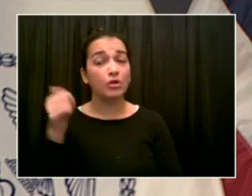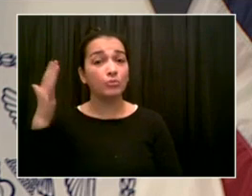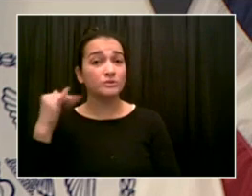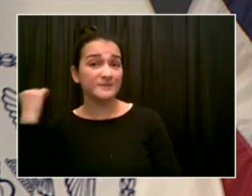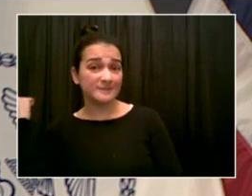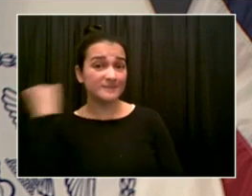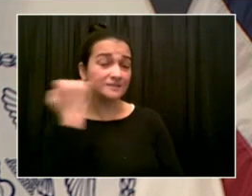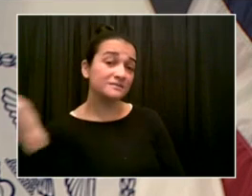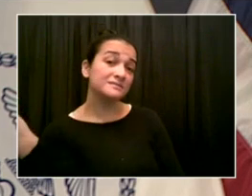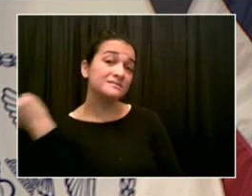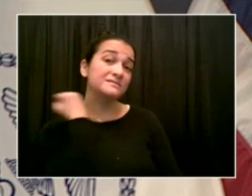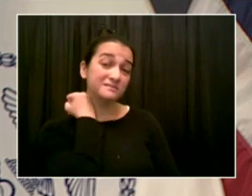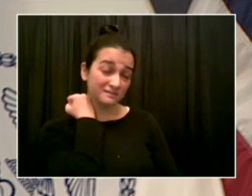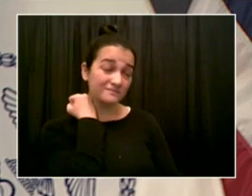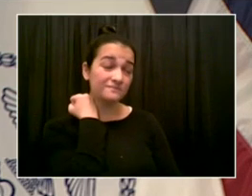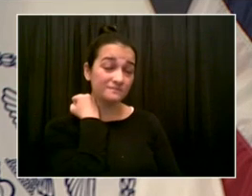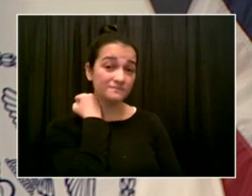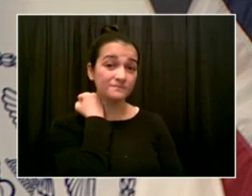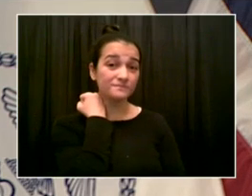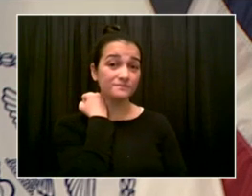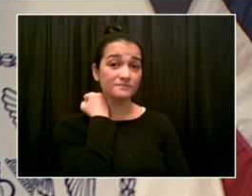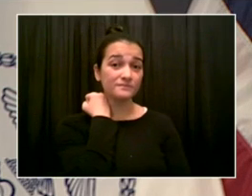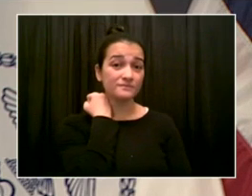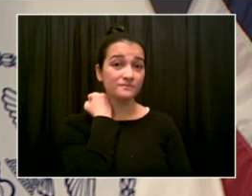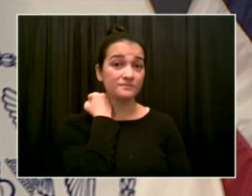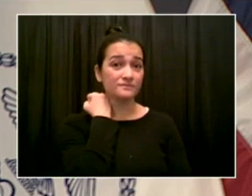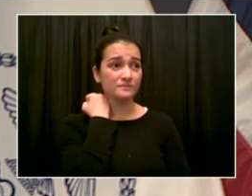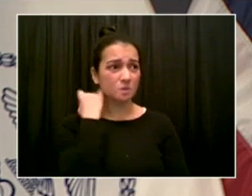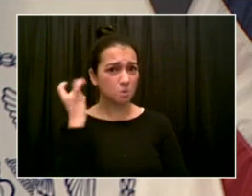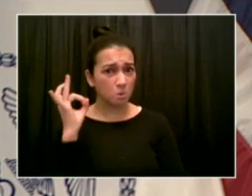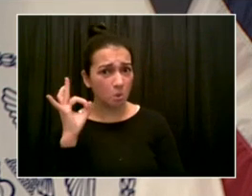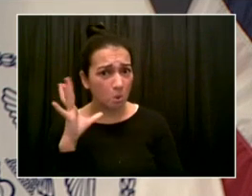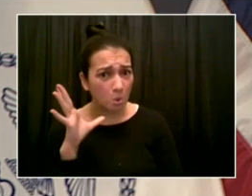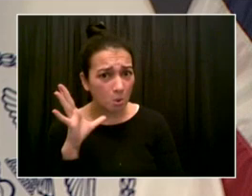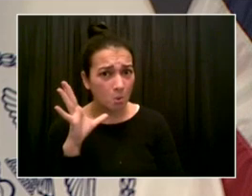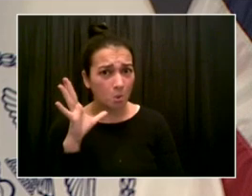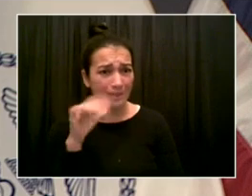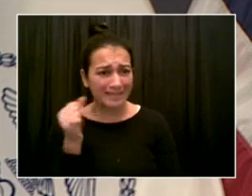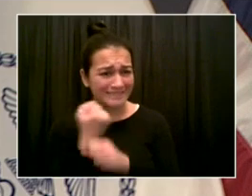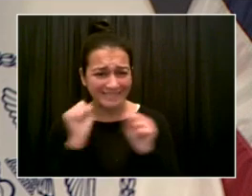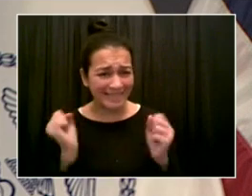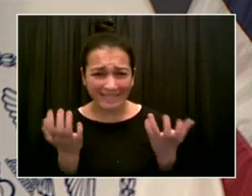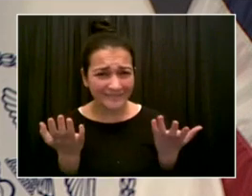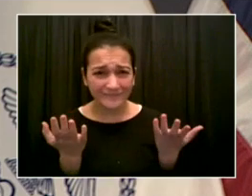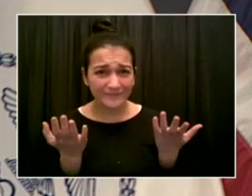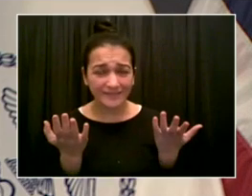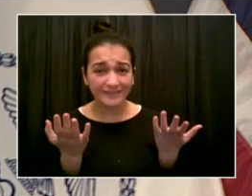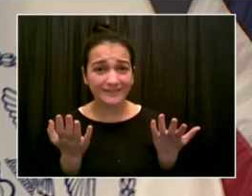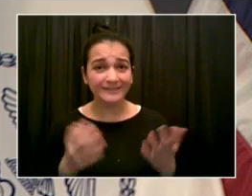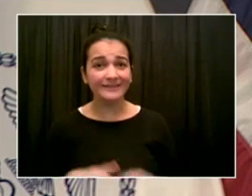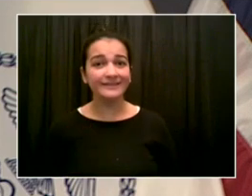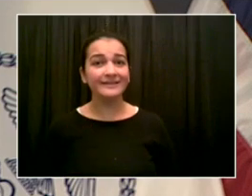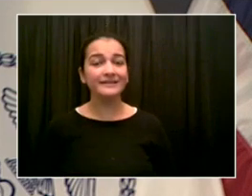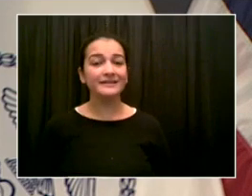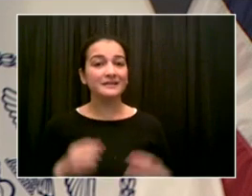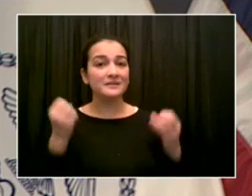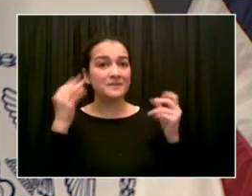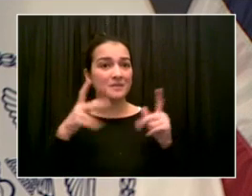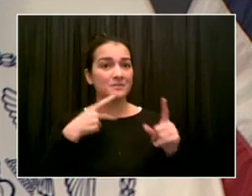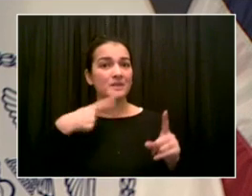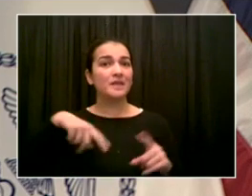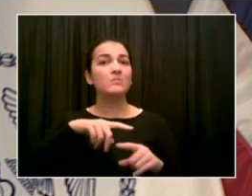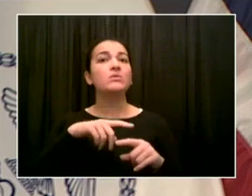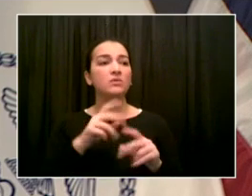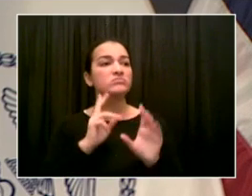the majority of public transit users who were recently polled and said they don't want to come back because they don't think it's safe, that it is safe to